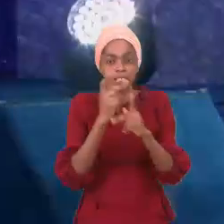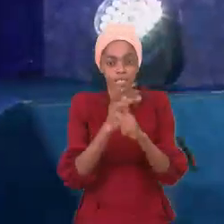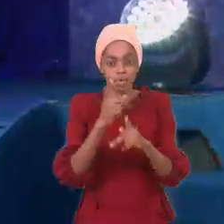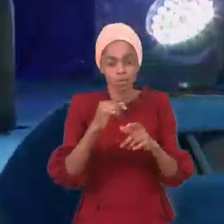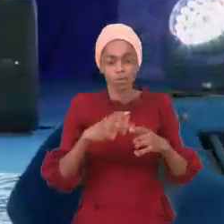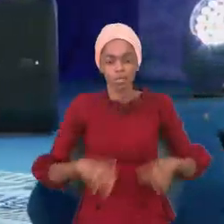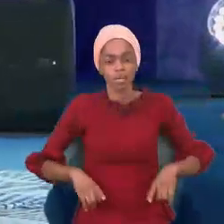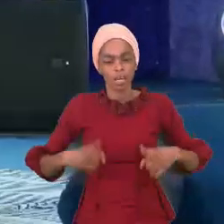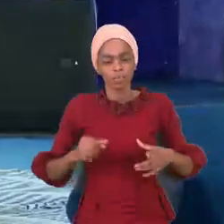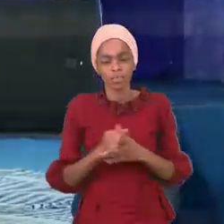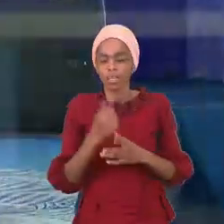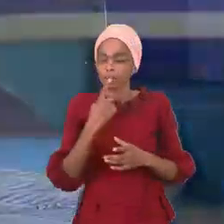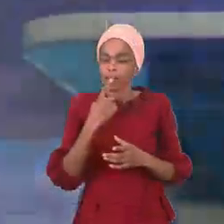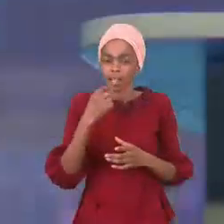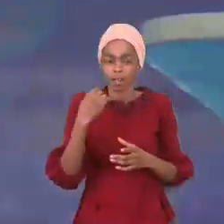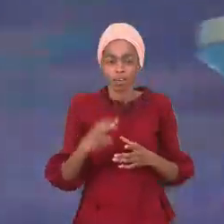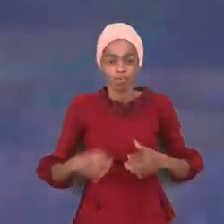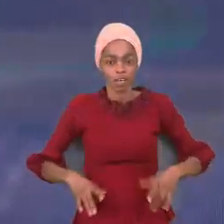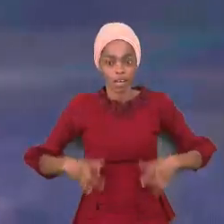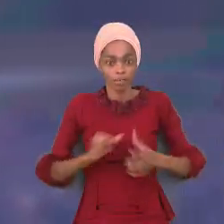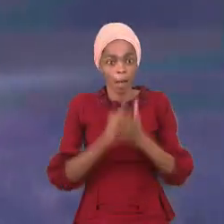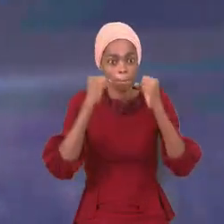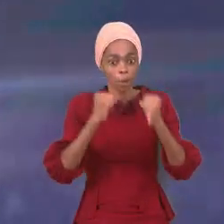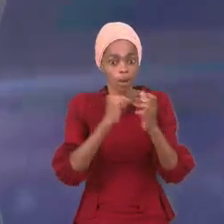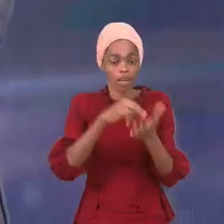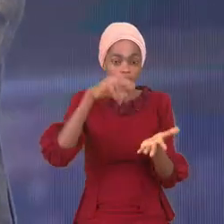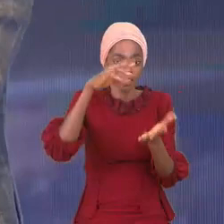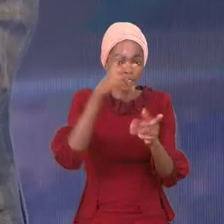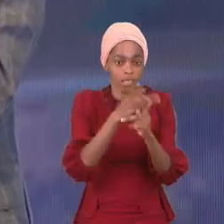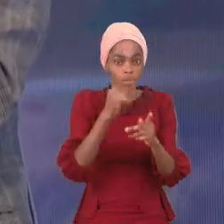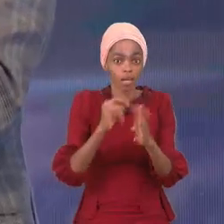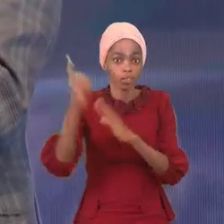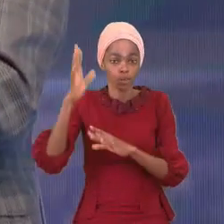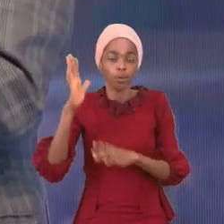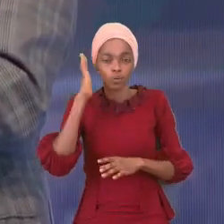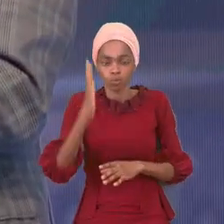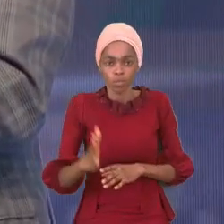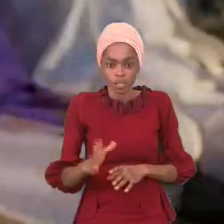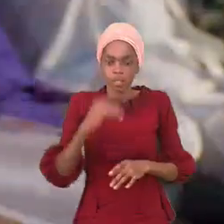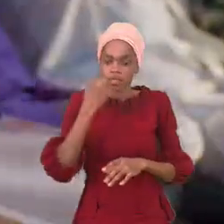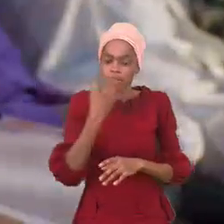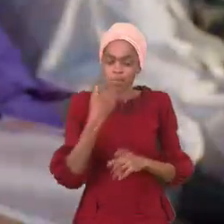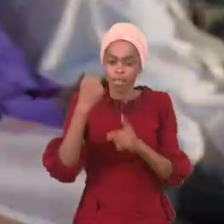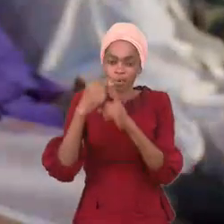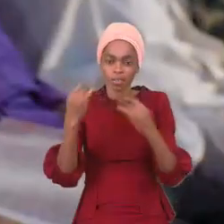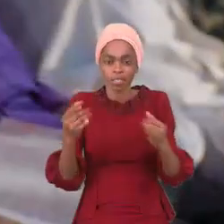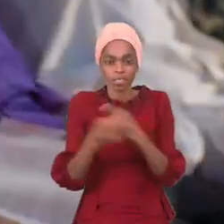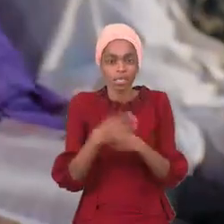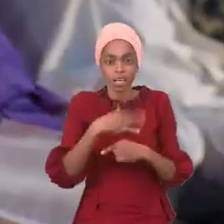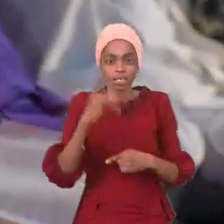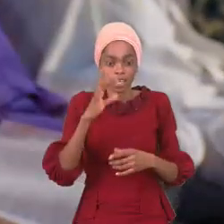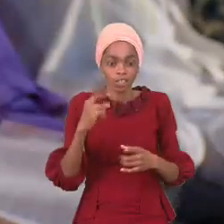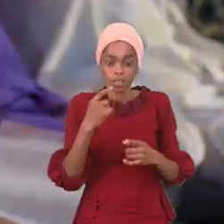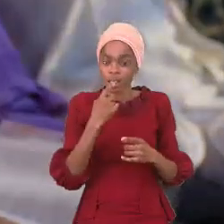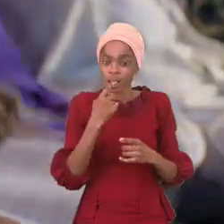of life. The Lord will speak the word tonight, and your battery will be recharged. And your life will